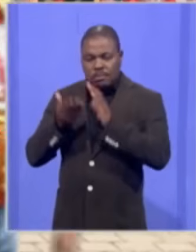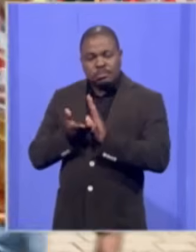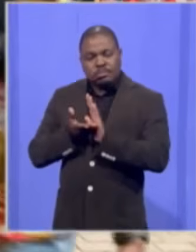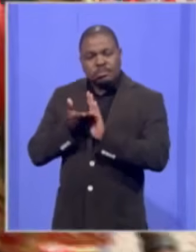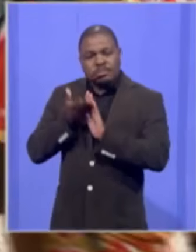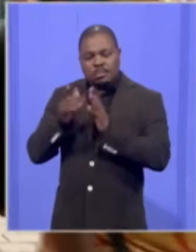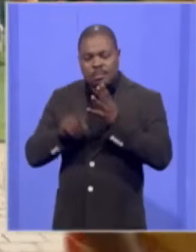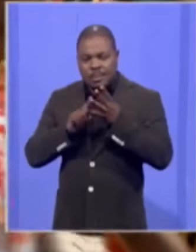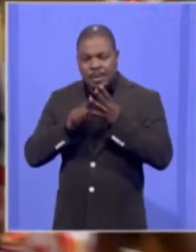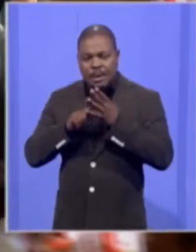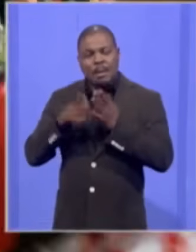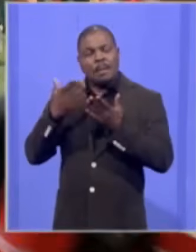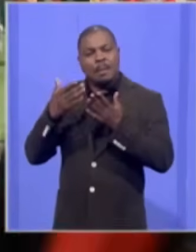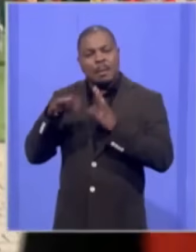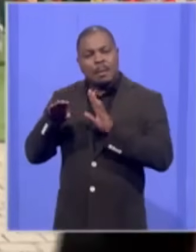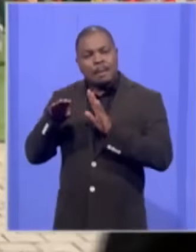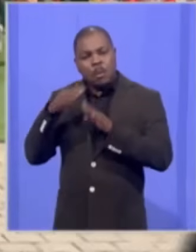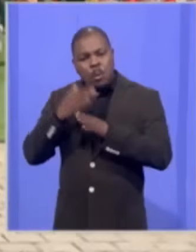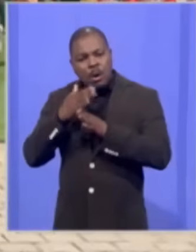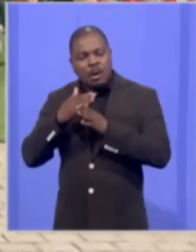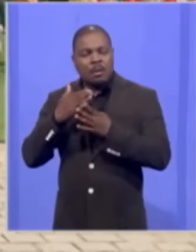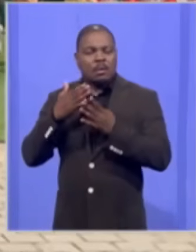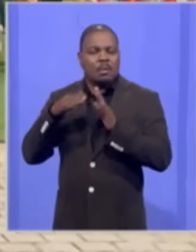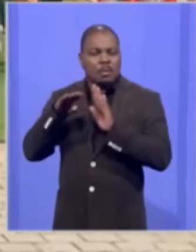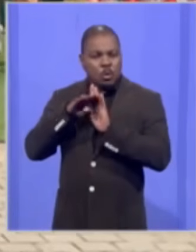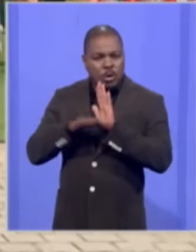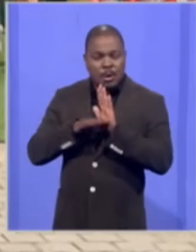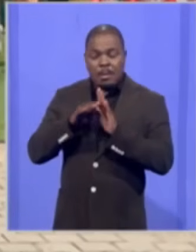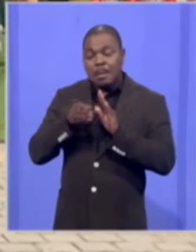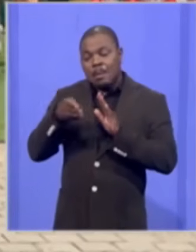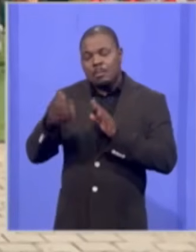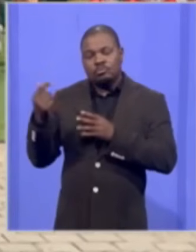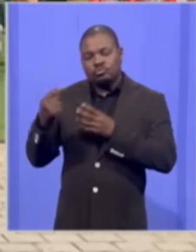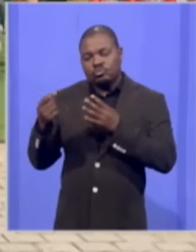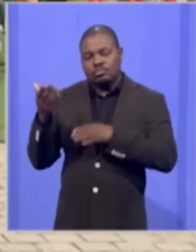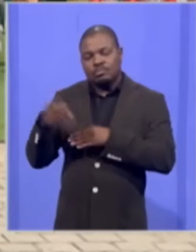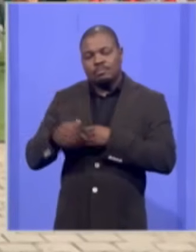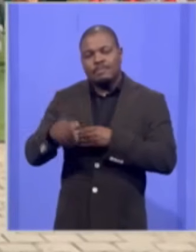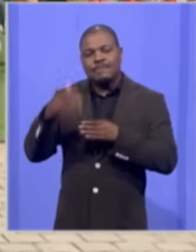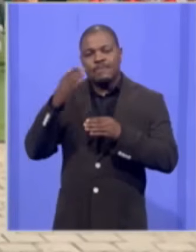tshebetso di tla ba ka sehloohong sebokeng sena sa dinosa se felang ka Labohlano.